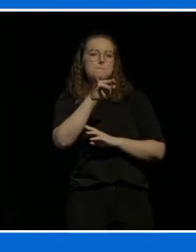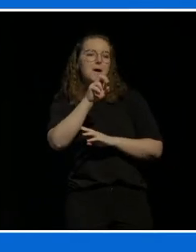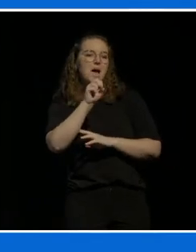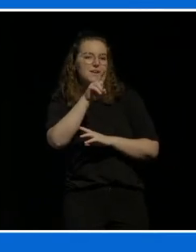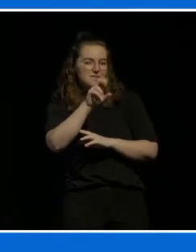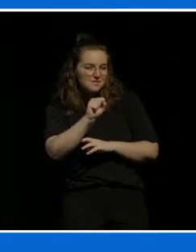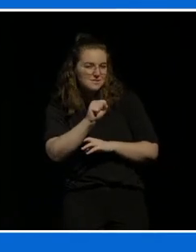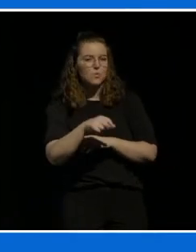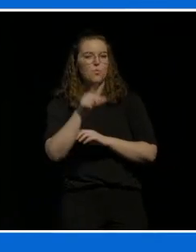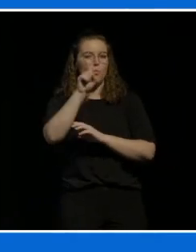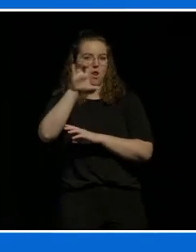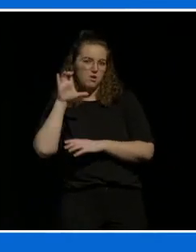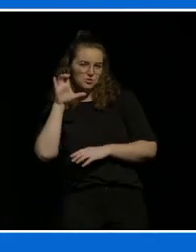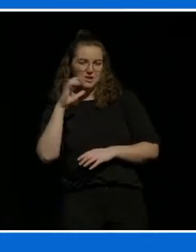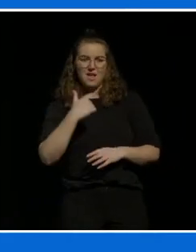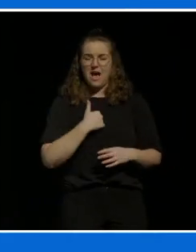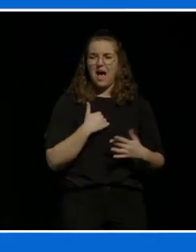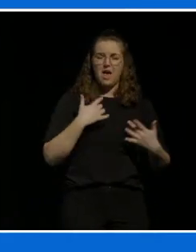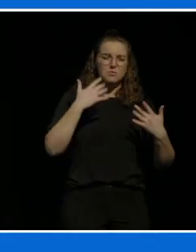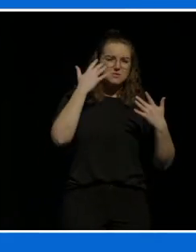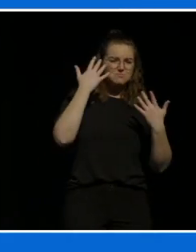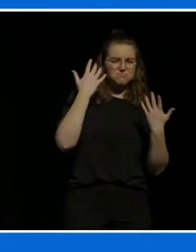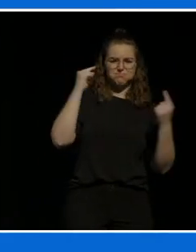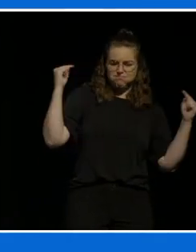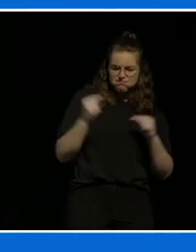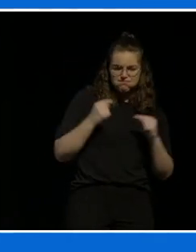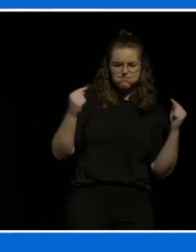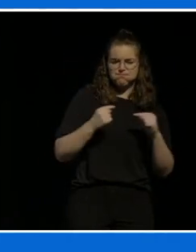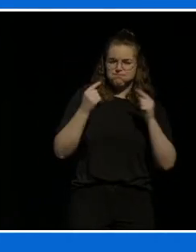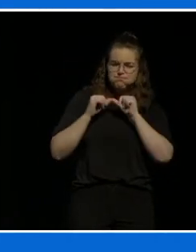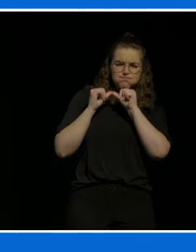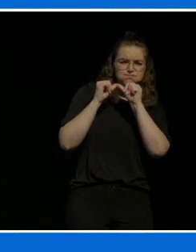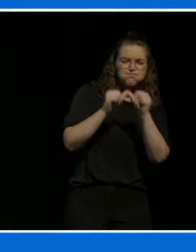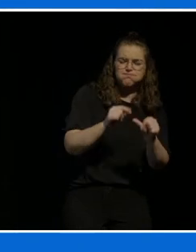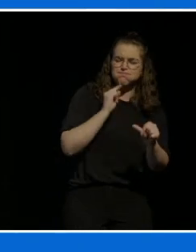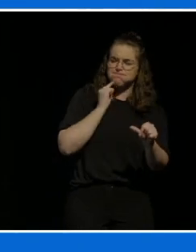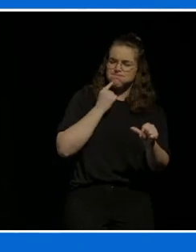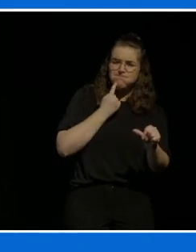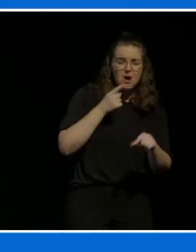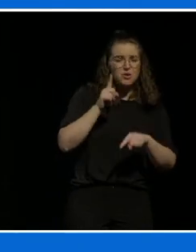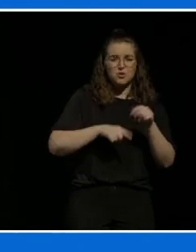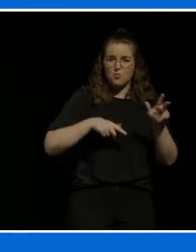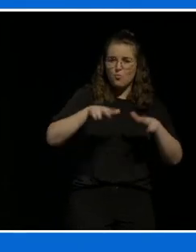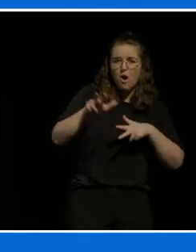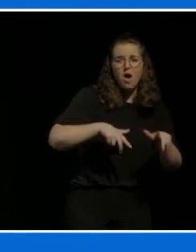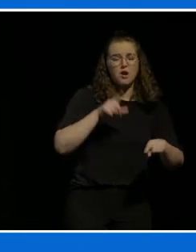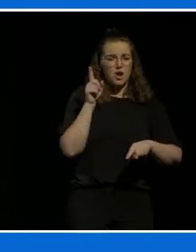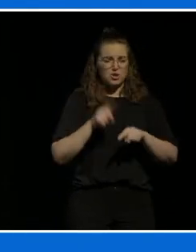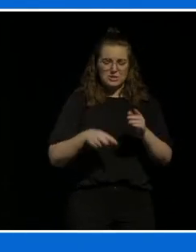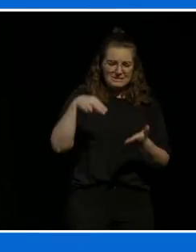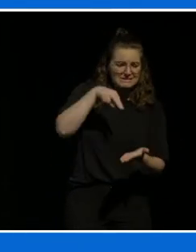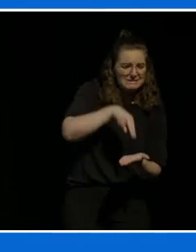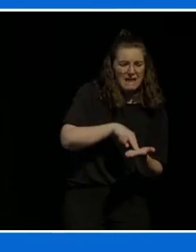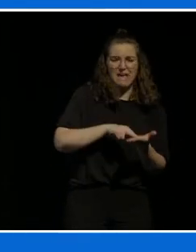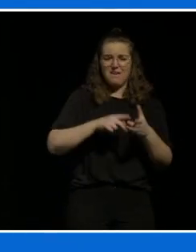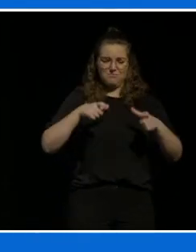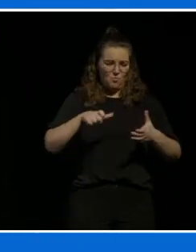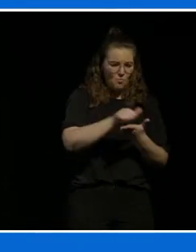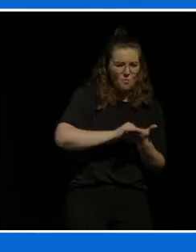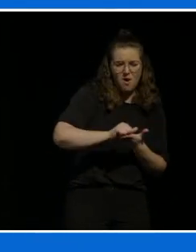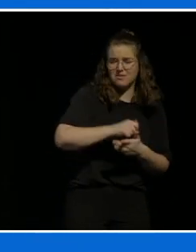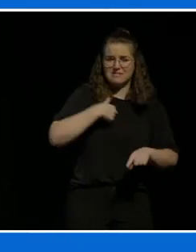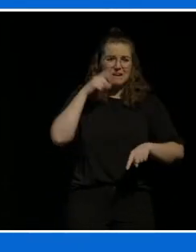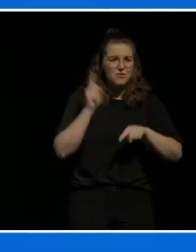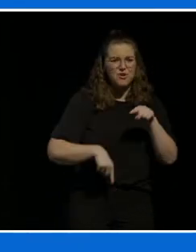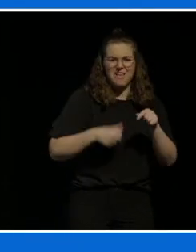pain where I couldn't walk or do mostly anything without extreme pain. I couldn't wash dishes, I couldn't stand up. Every step that I